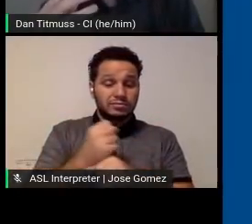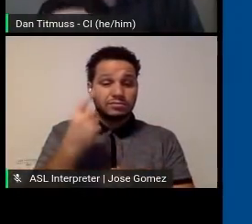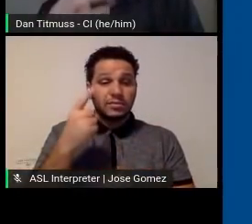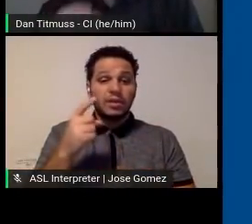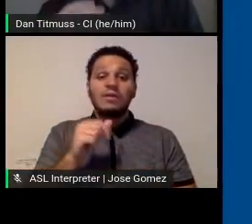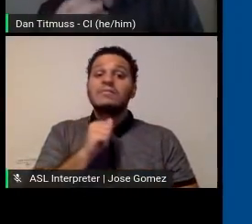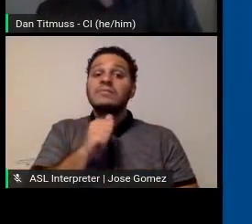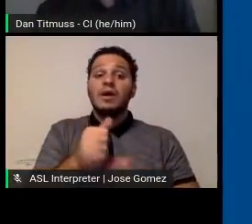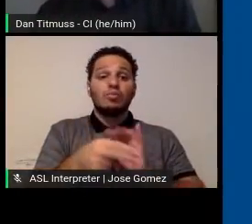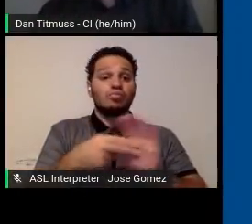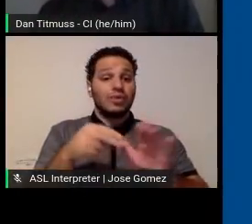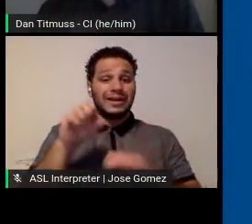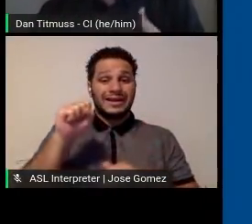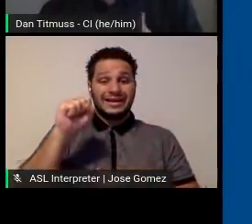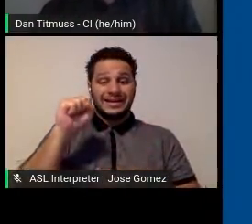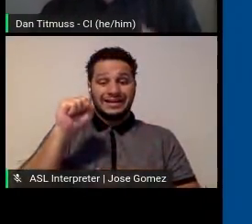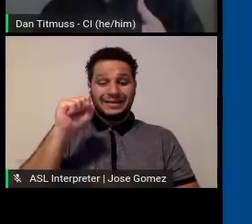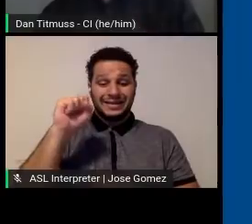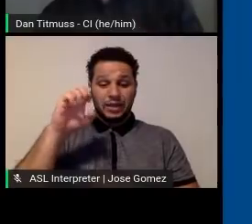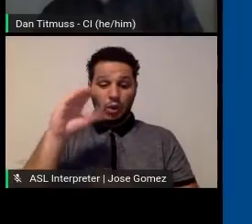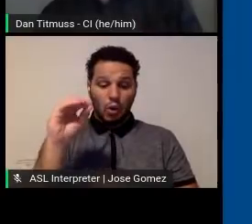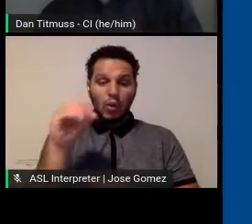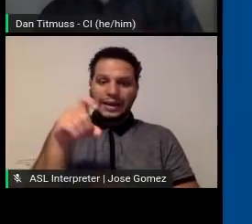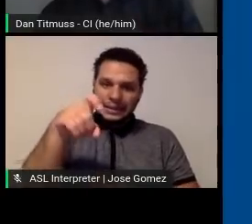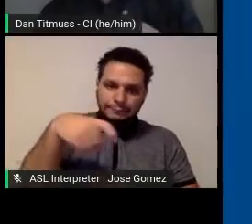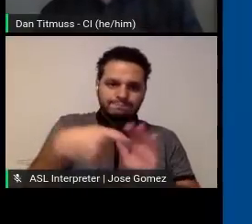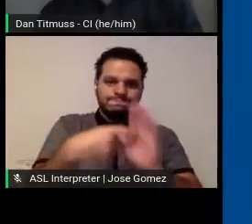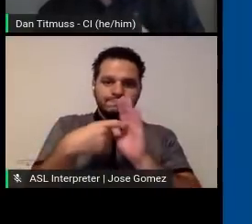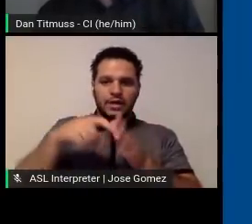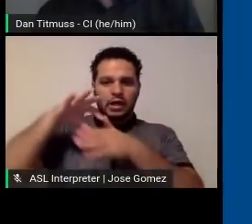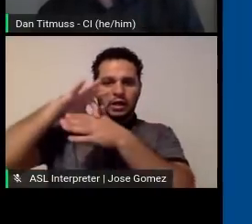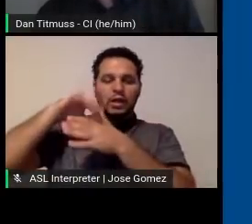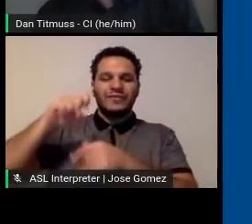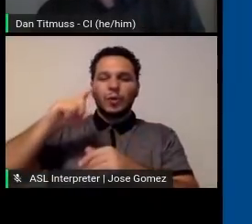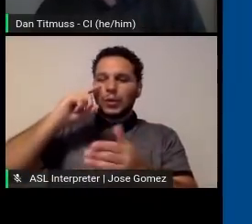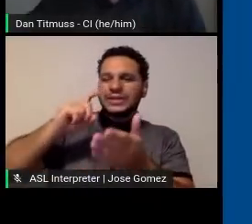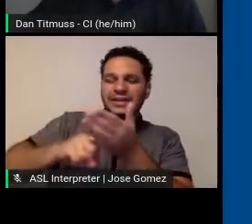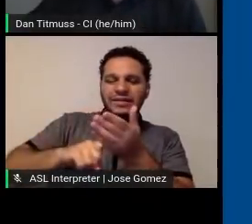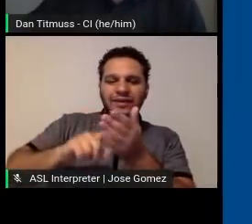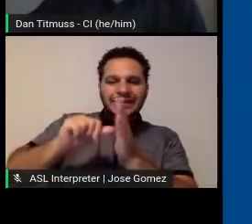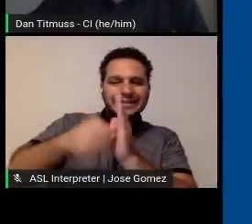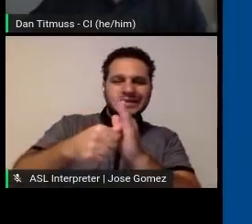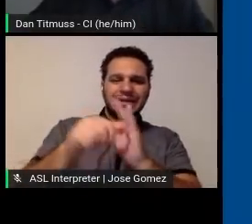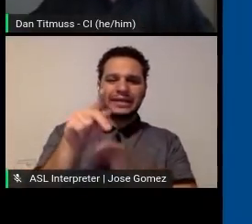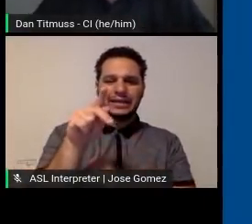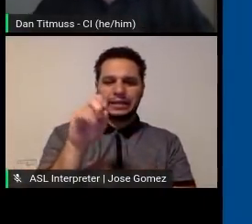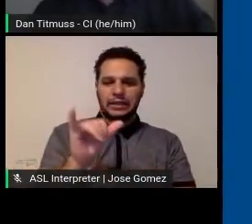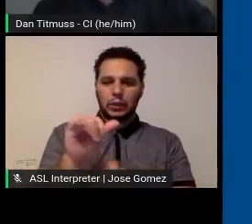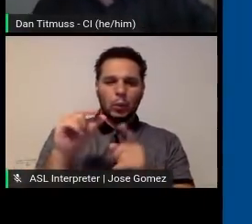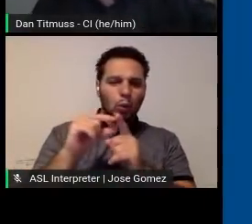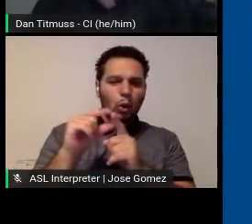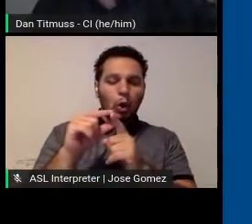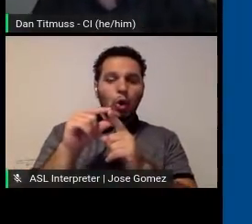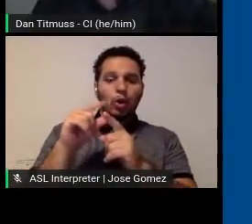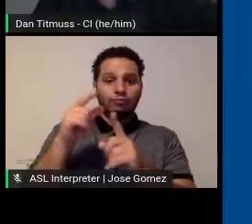non-branded SEO needs content. We need to be able to identify a keyword to target and create